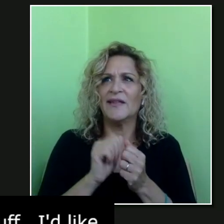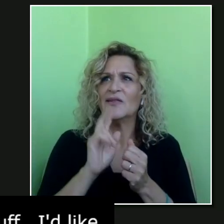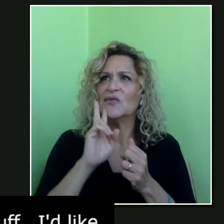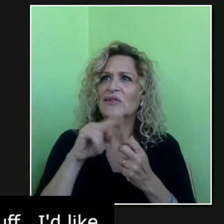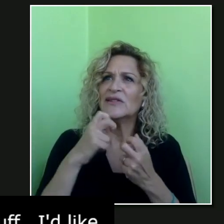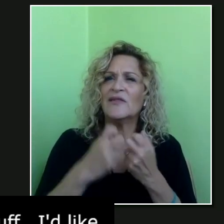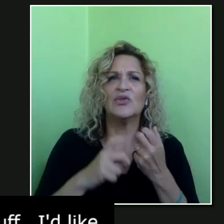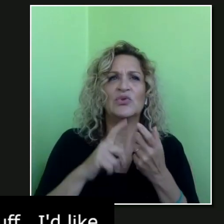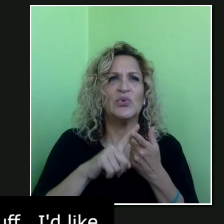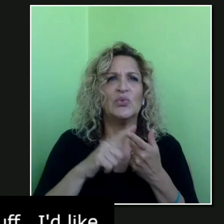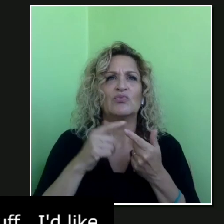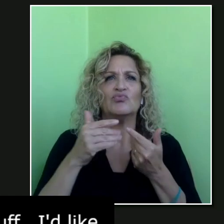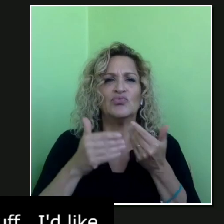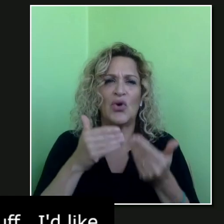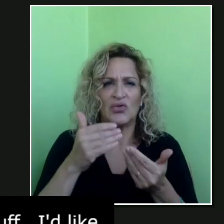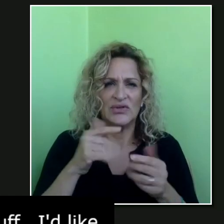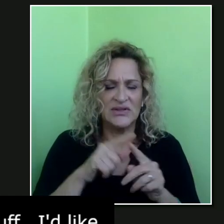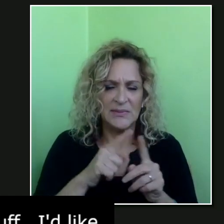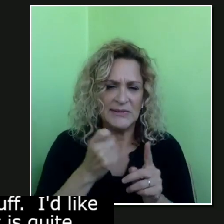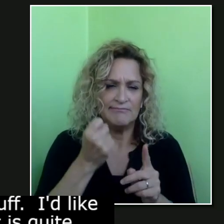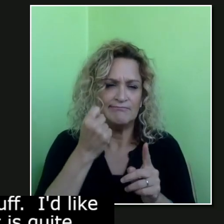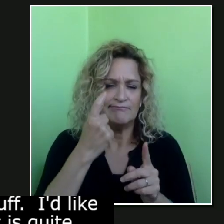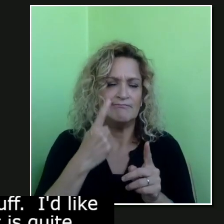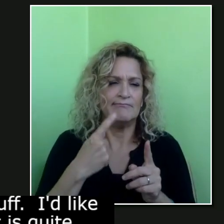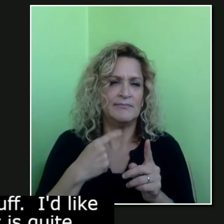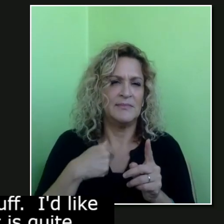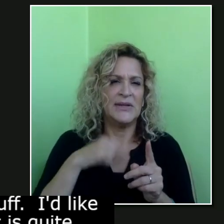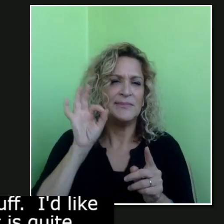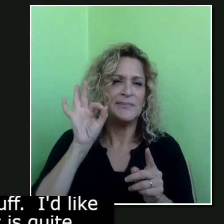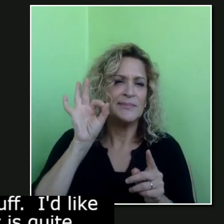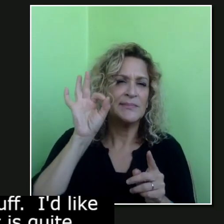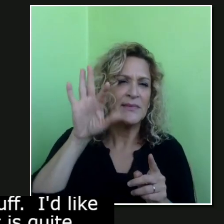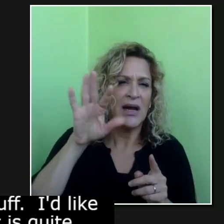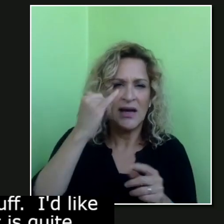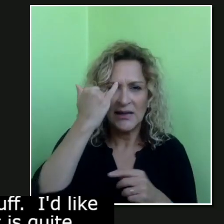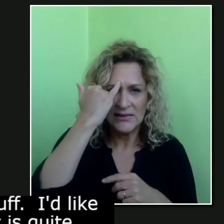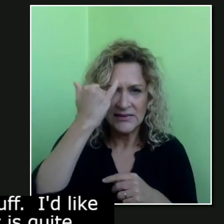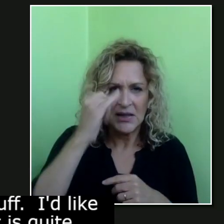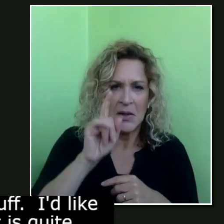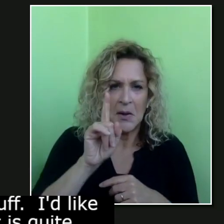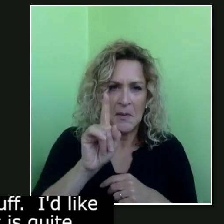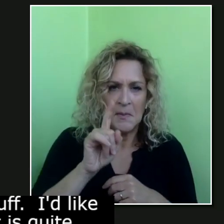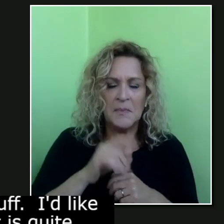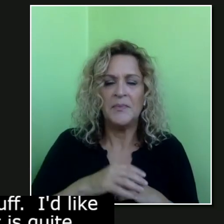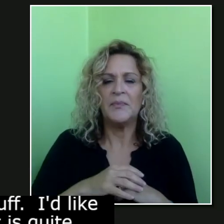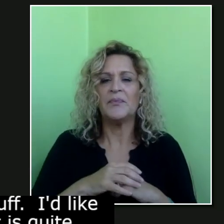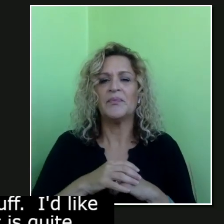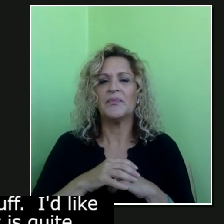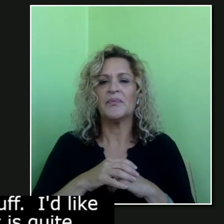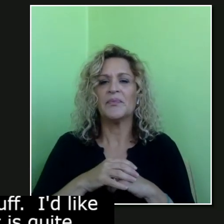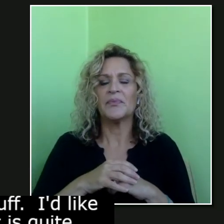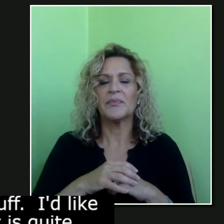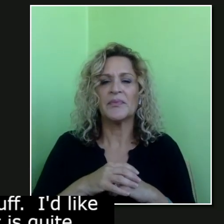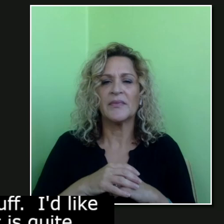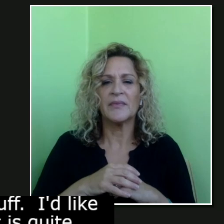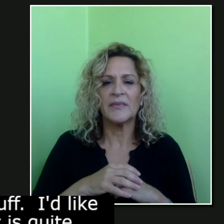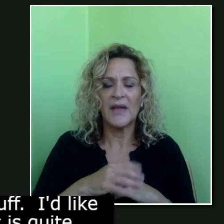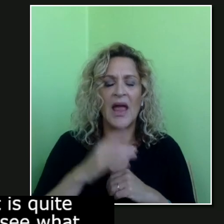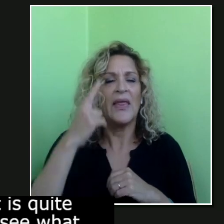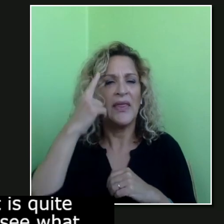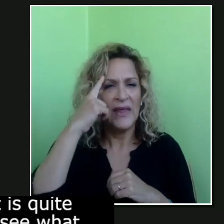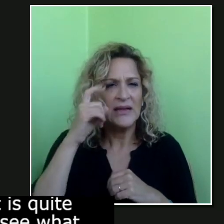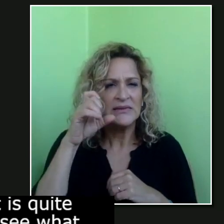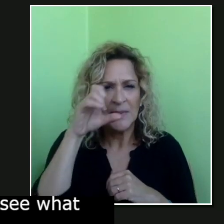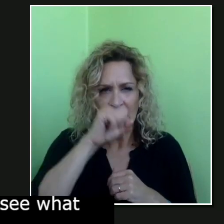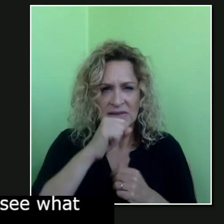But just let me throw it out and see what happens. I think there's a missing level